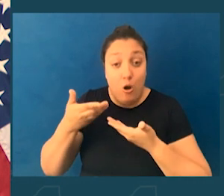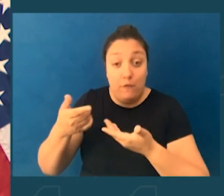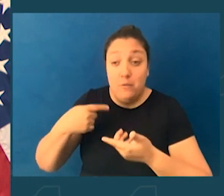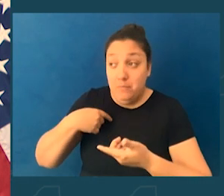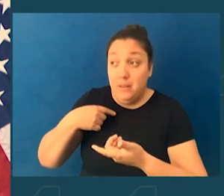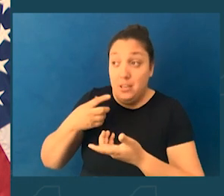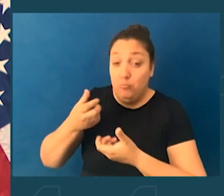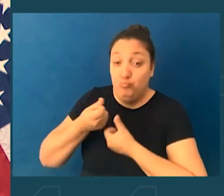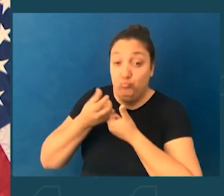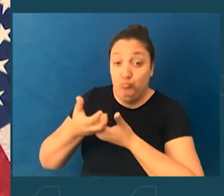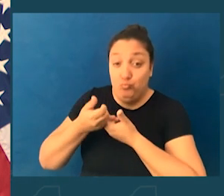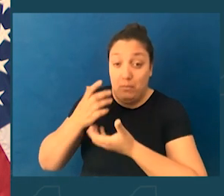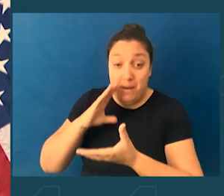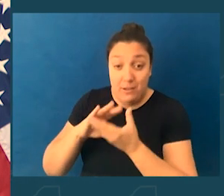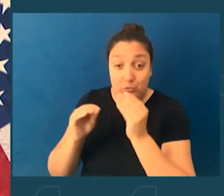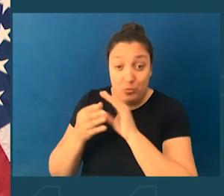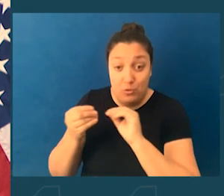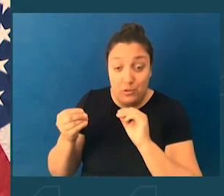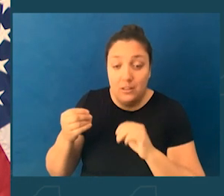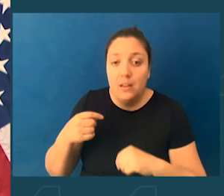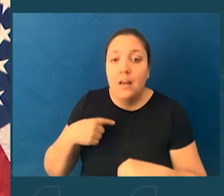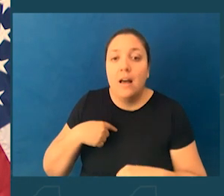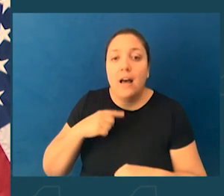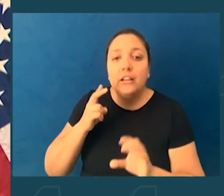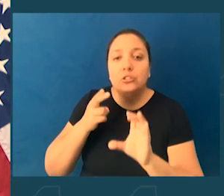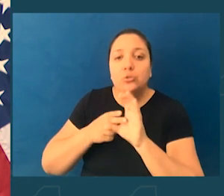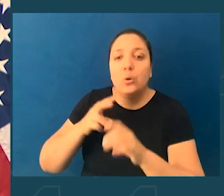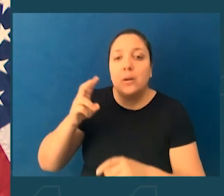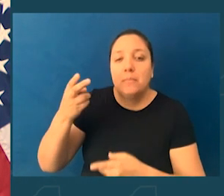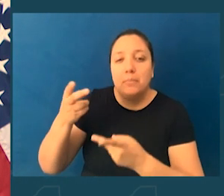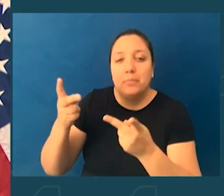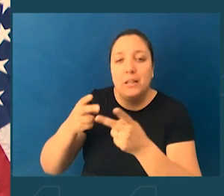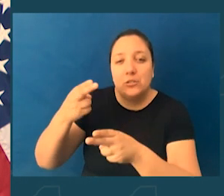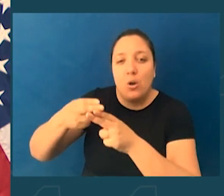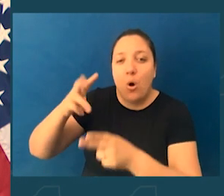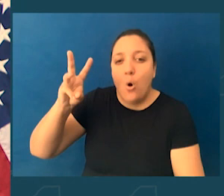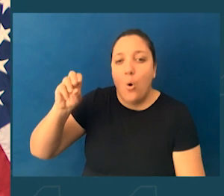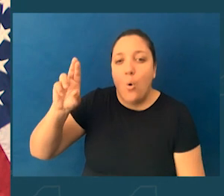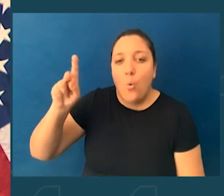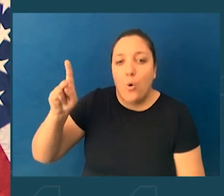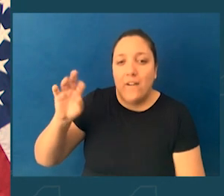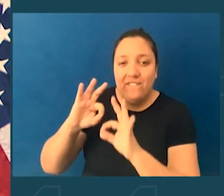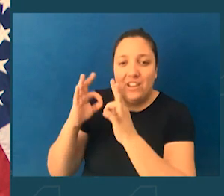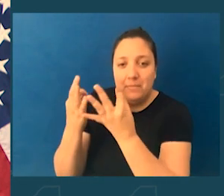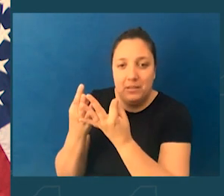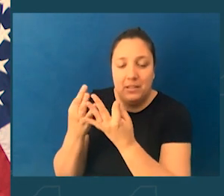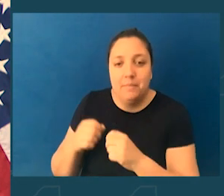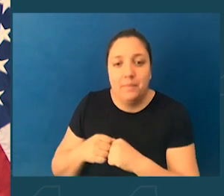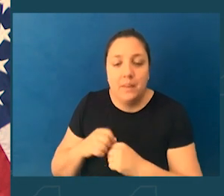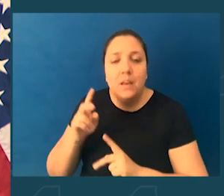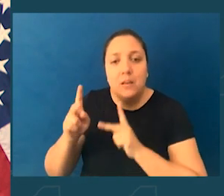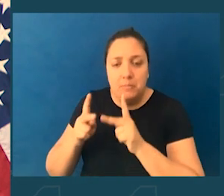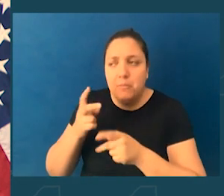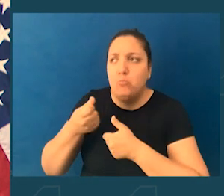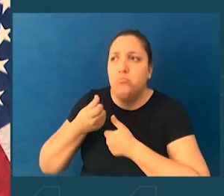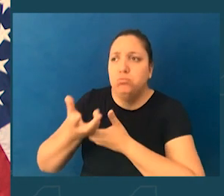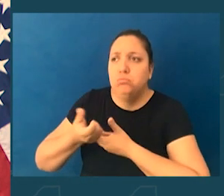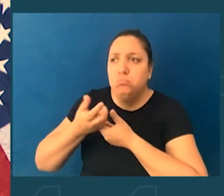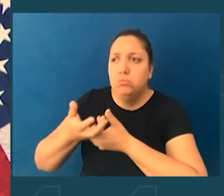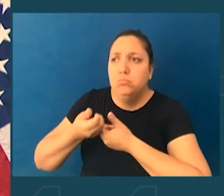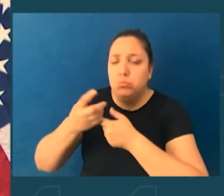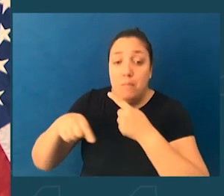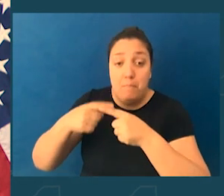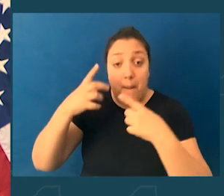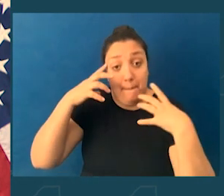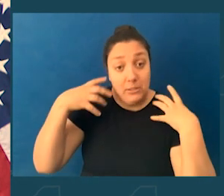joined a work family where many staff have firsthand experiences with mental health, substance use, and